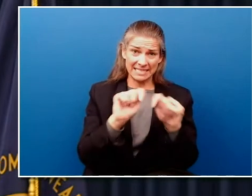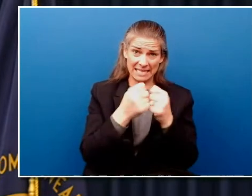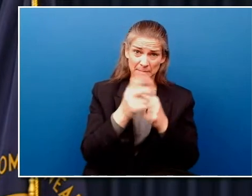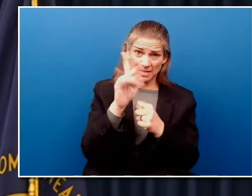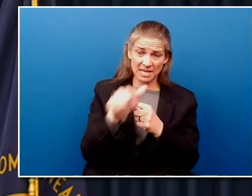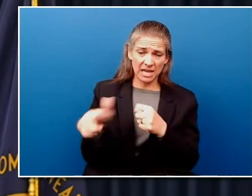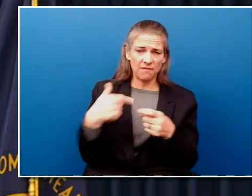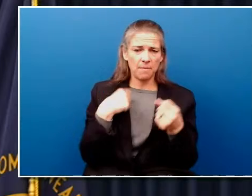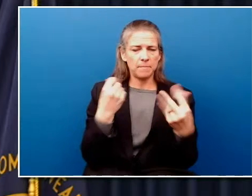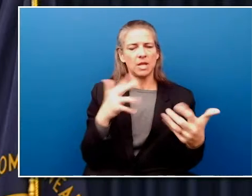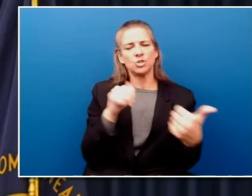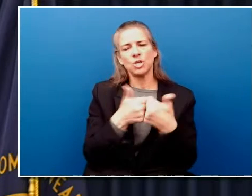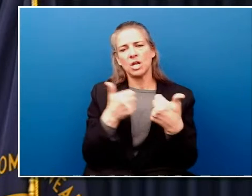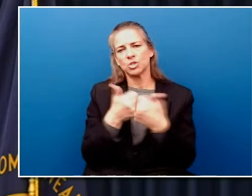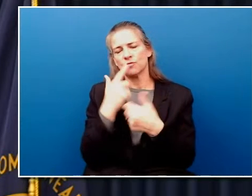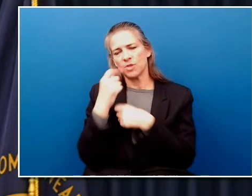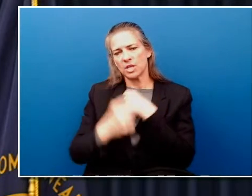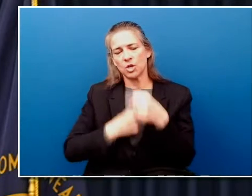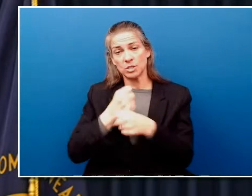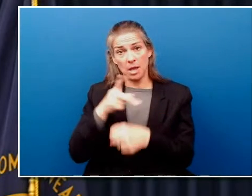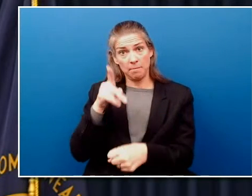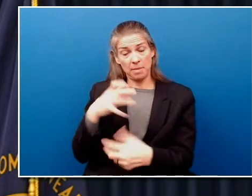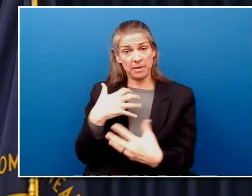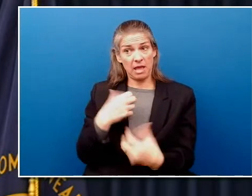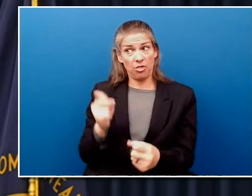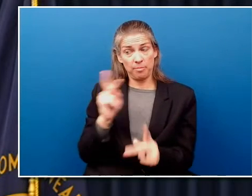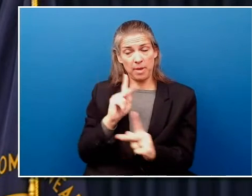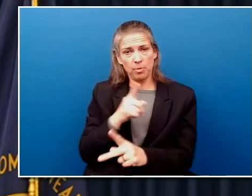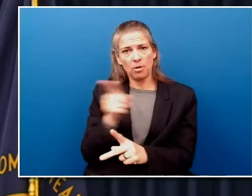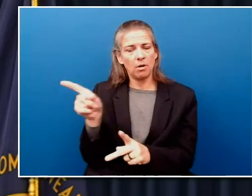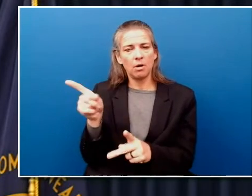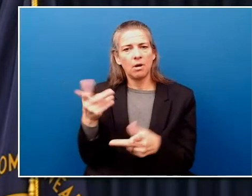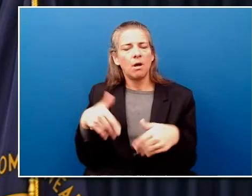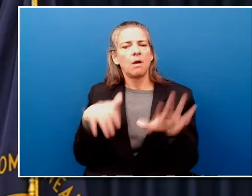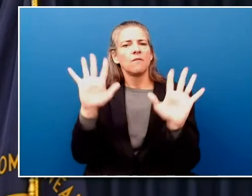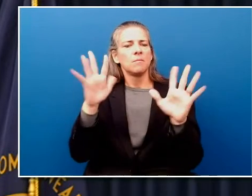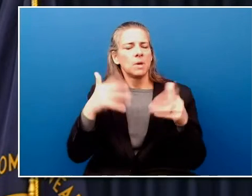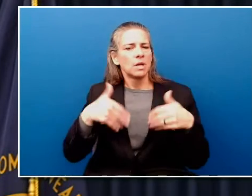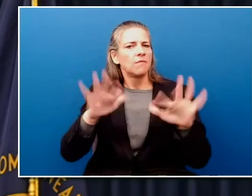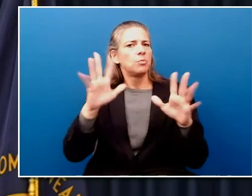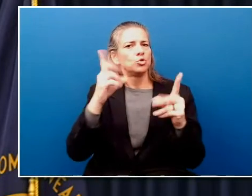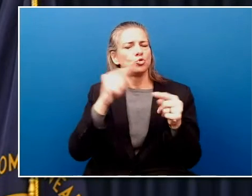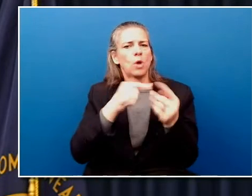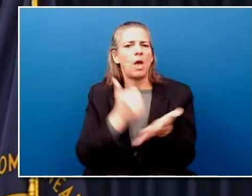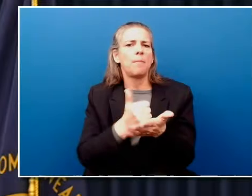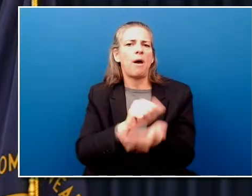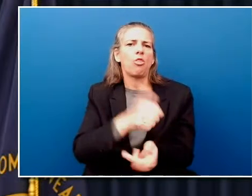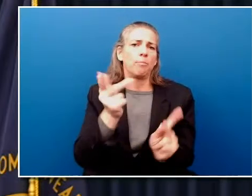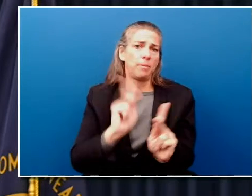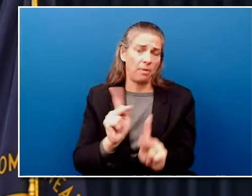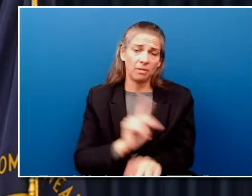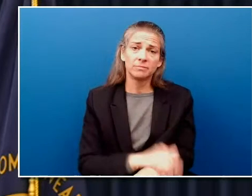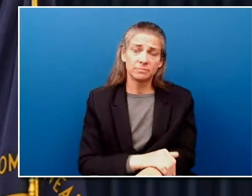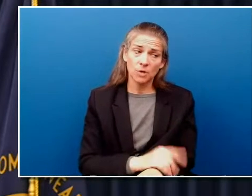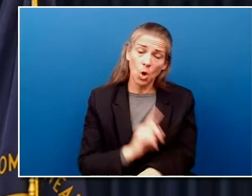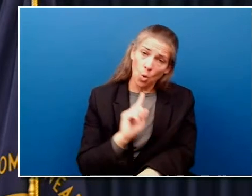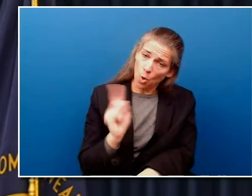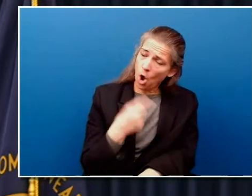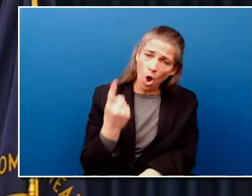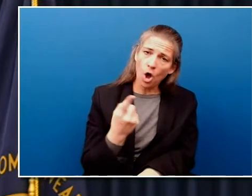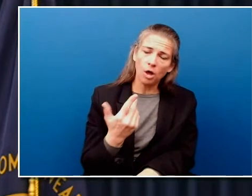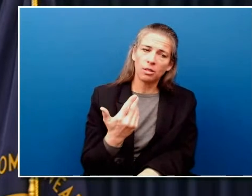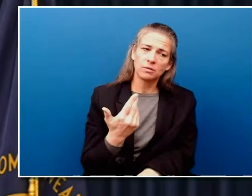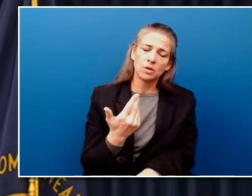health professionals have repeatedly made selfless decisions and shown up to help others. Folks, all of us have a hand in